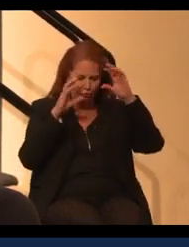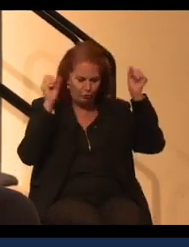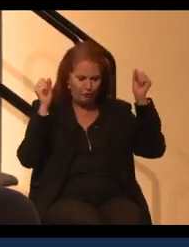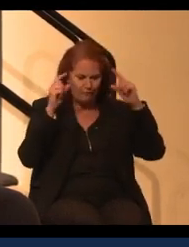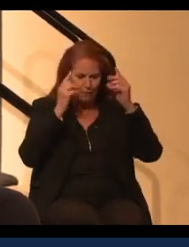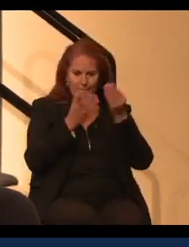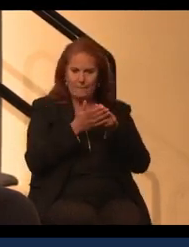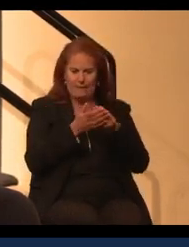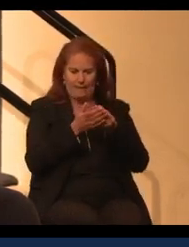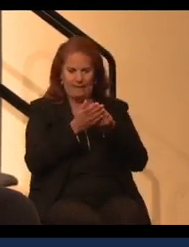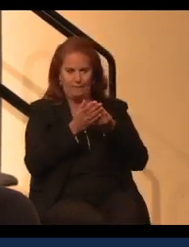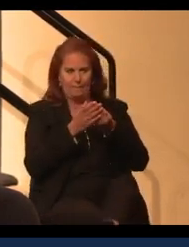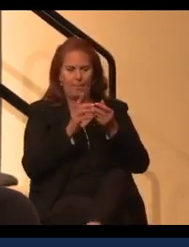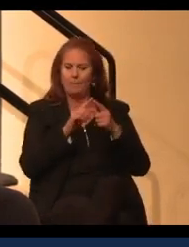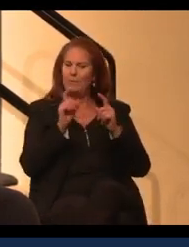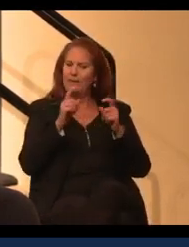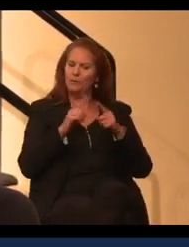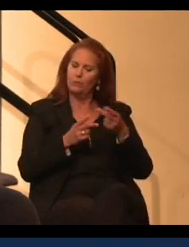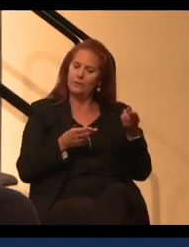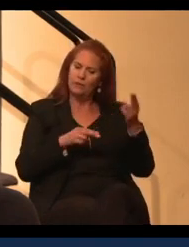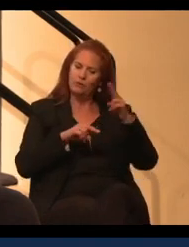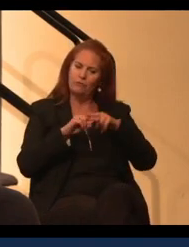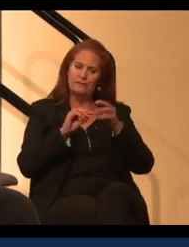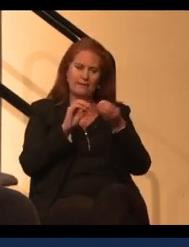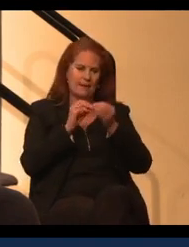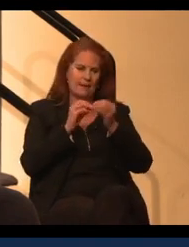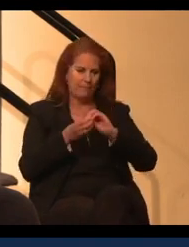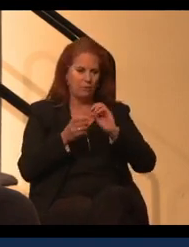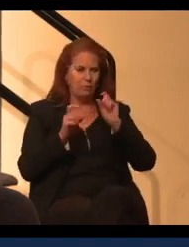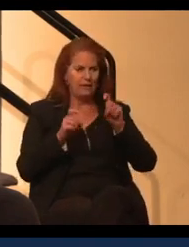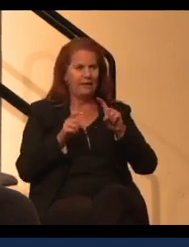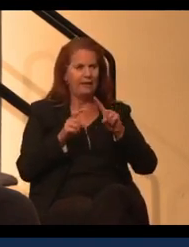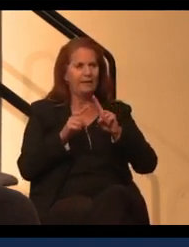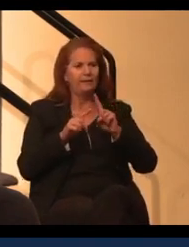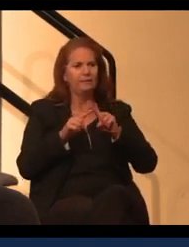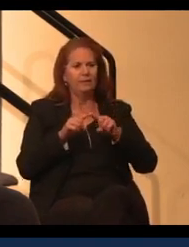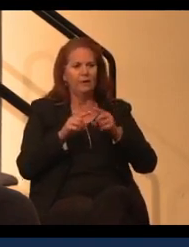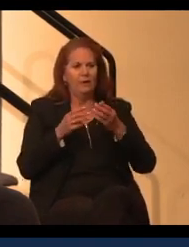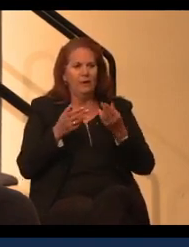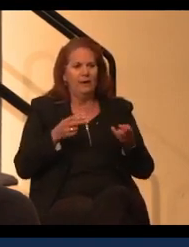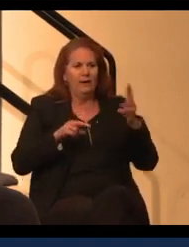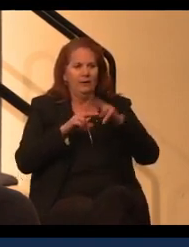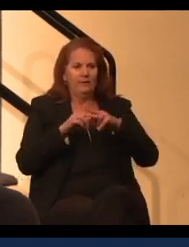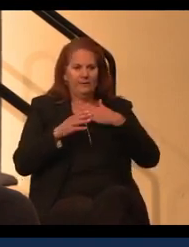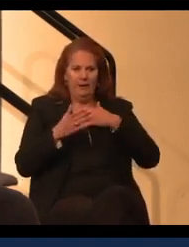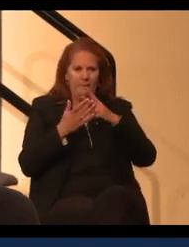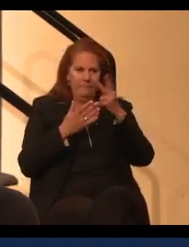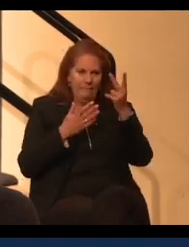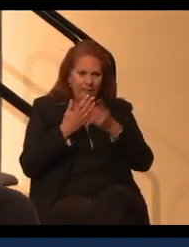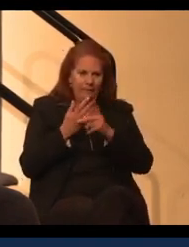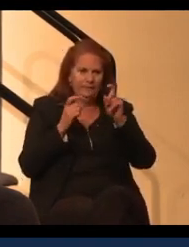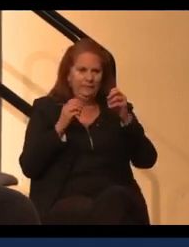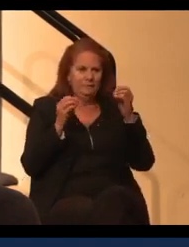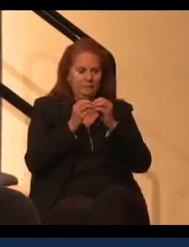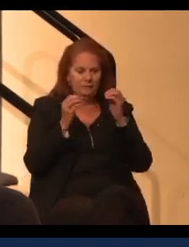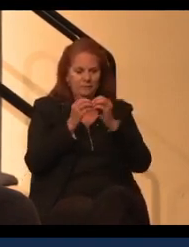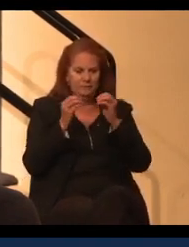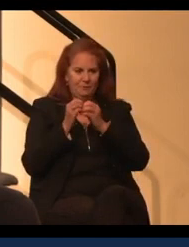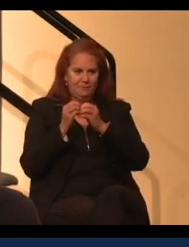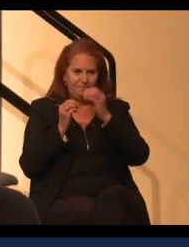the go-to. We need to increase the numbers. We need to increase our programs. We need